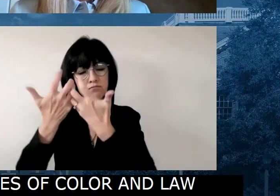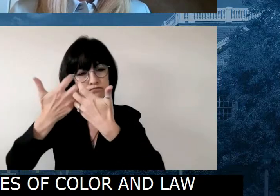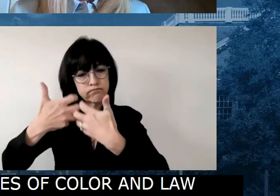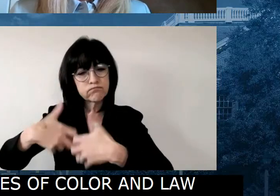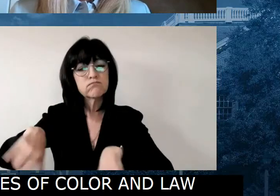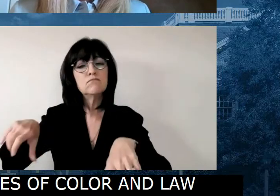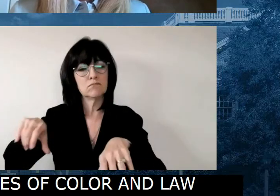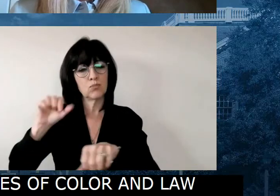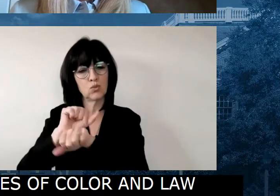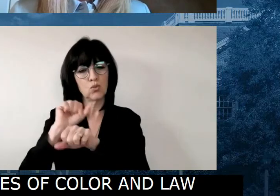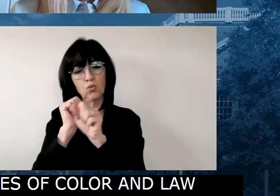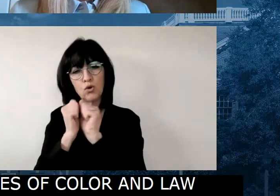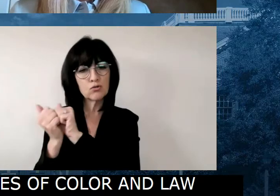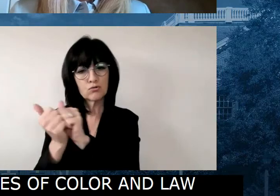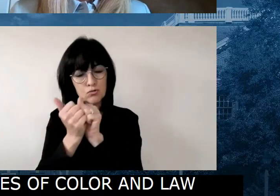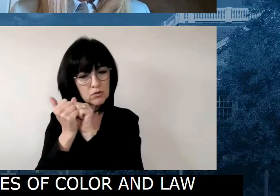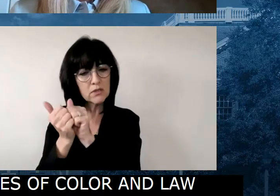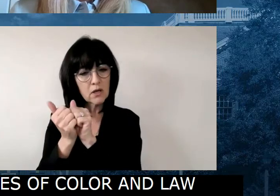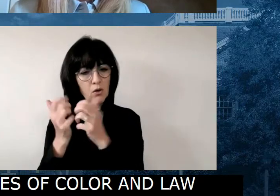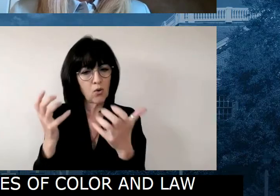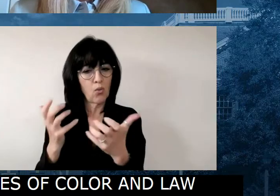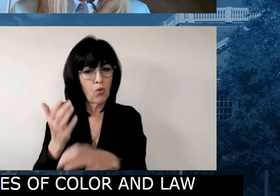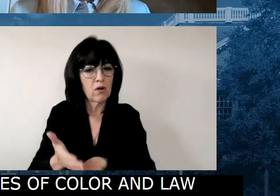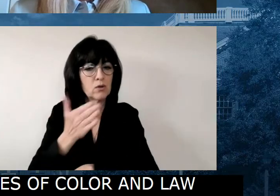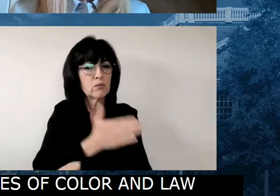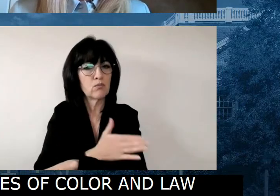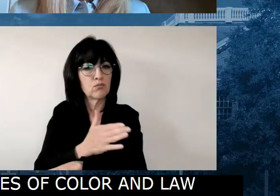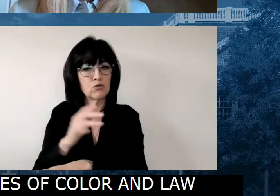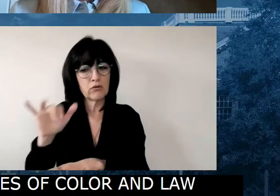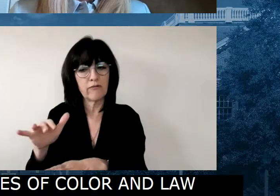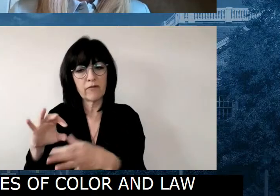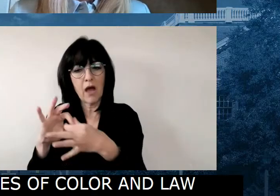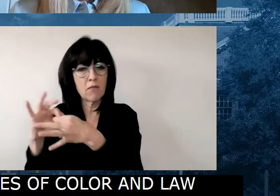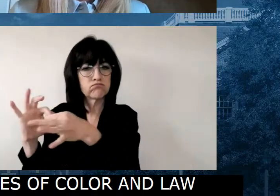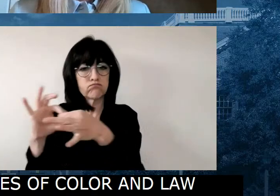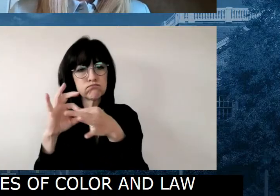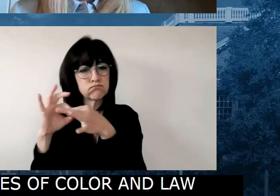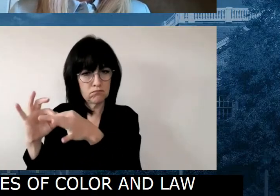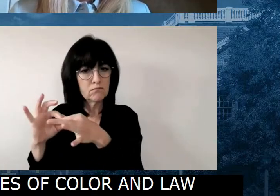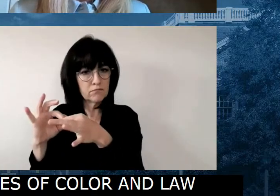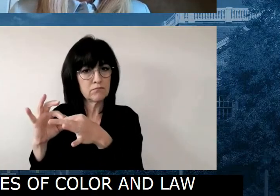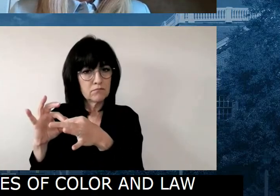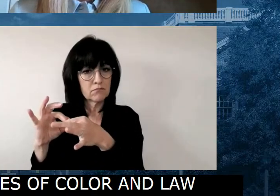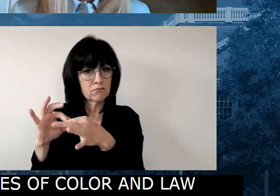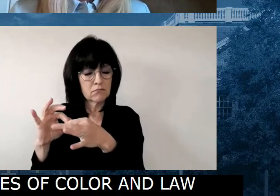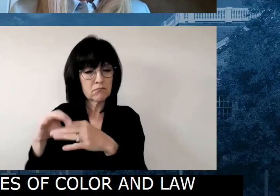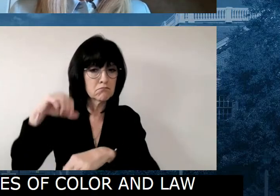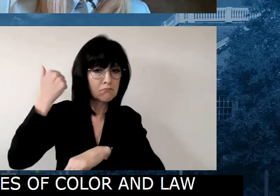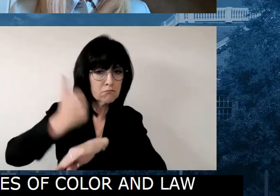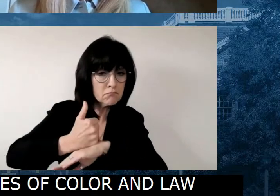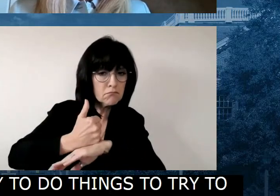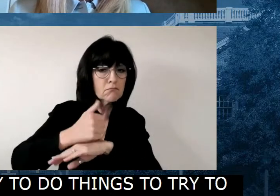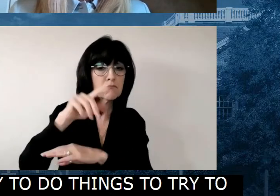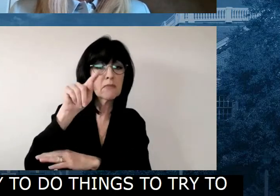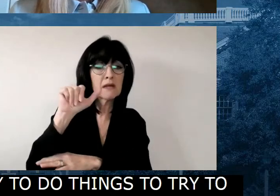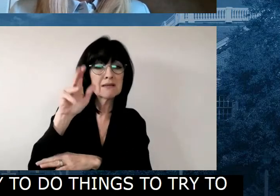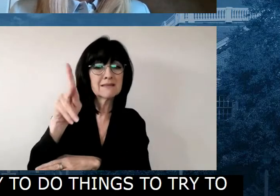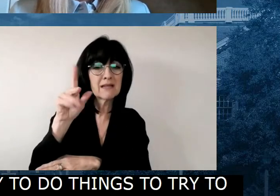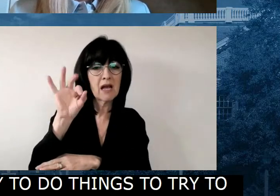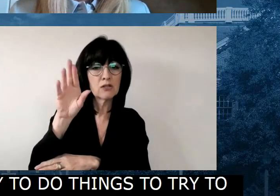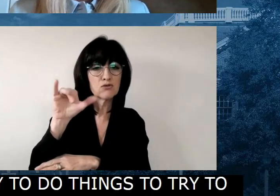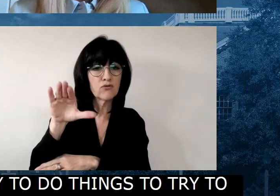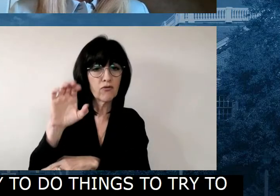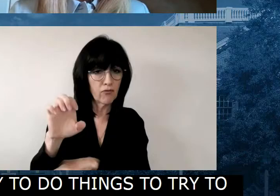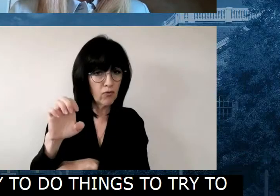things to improve that relationship. I understand there's been a task force established. I issued Executive